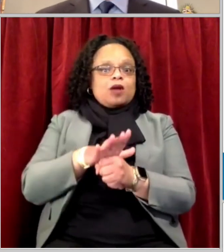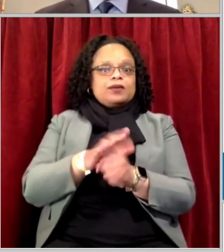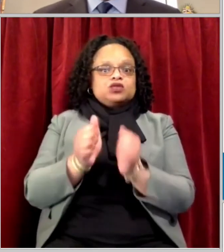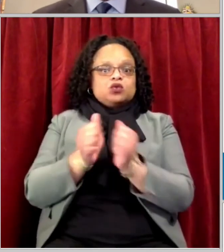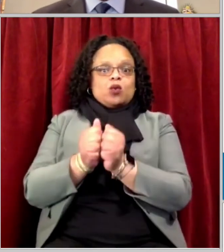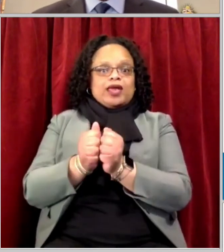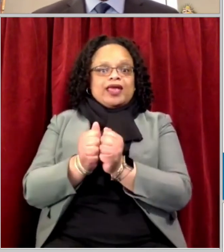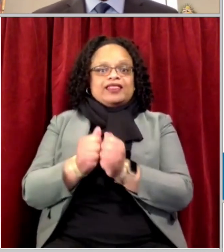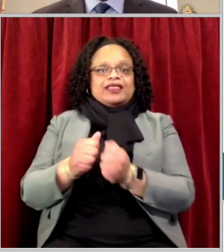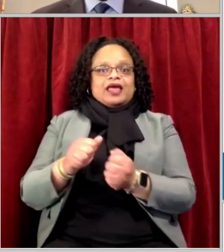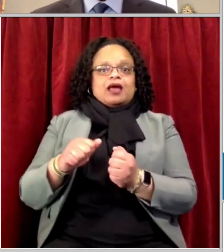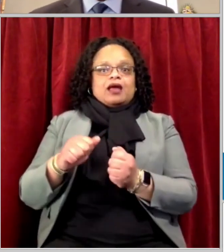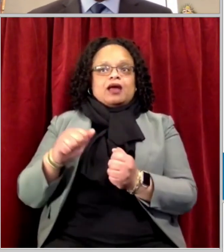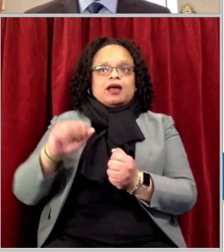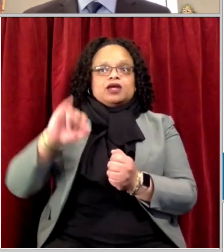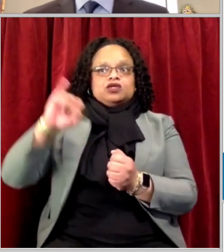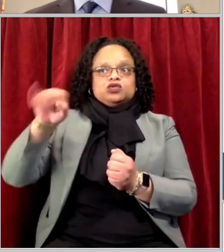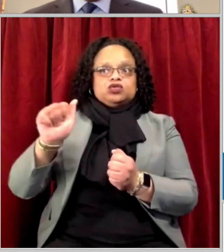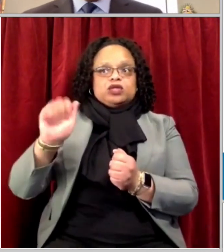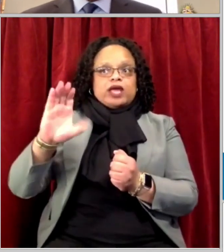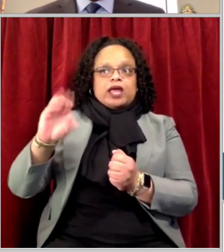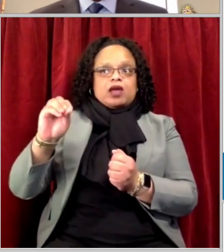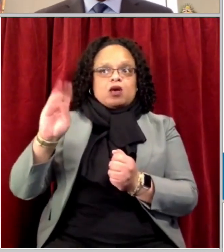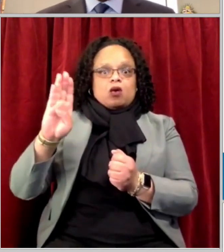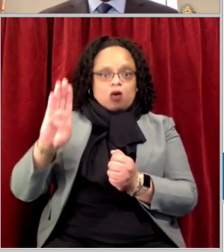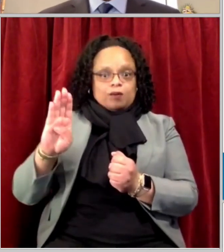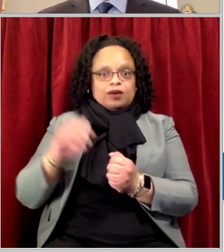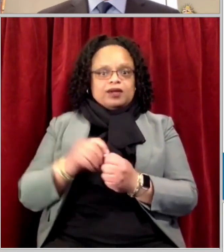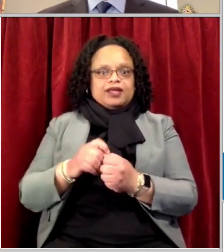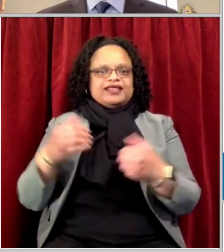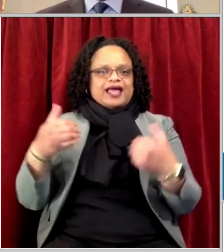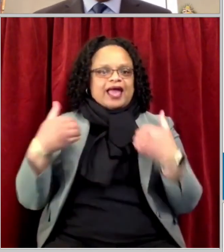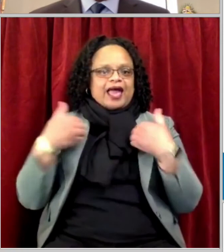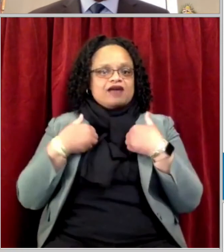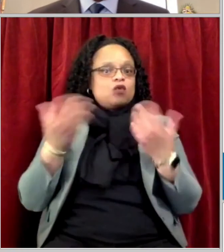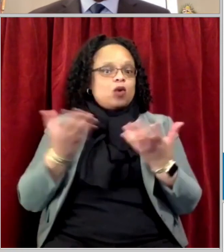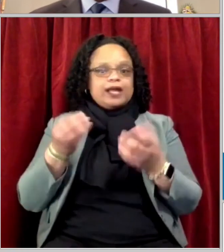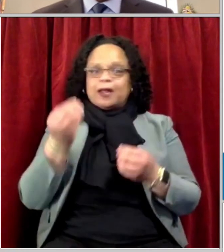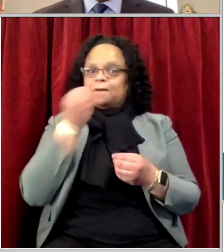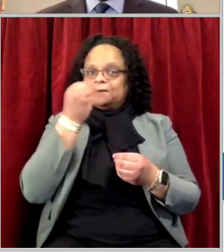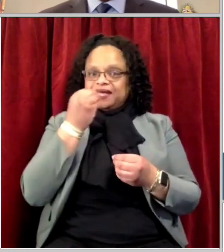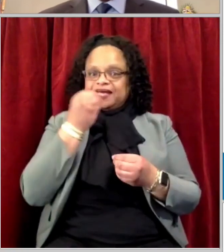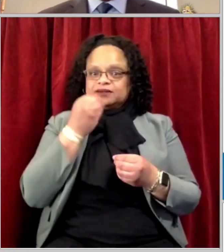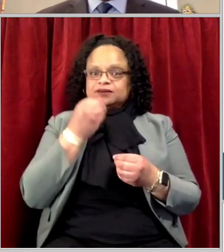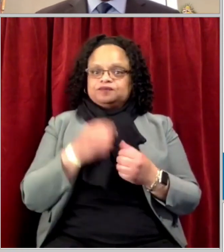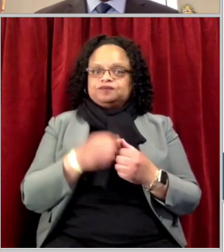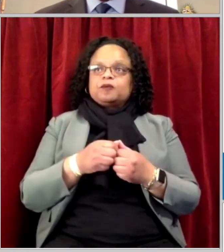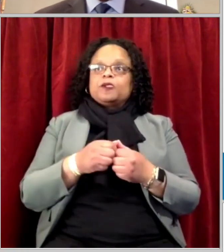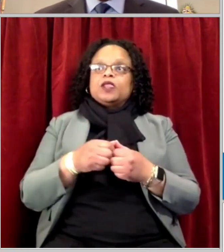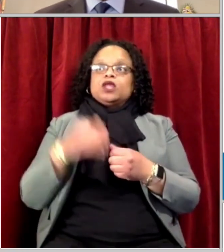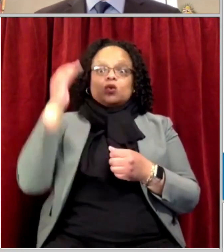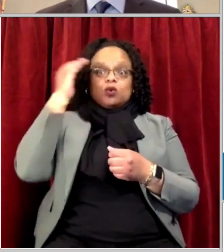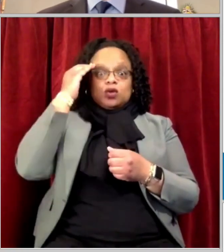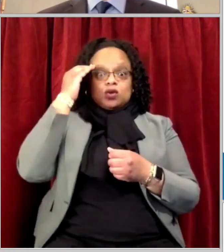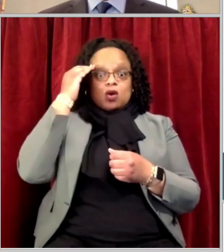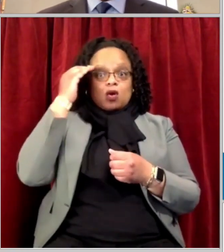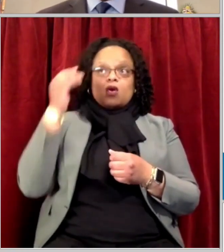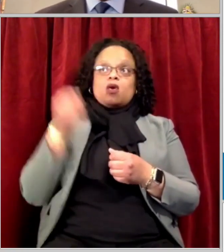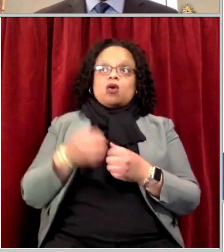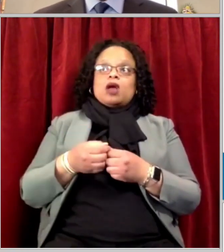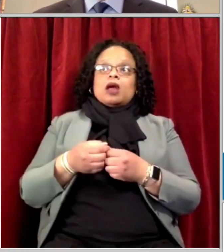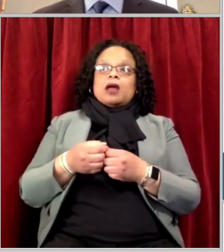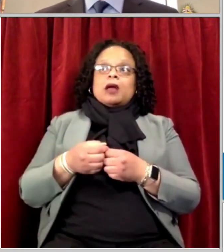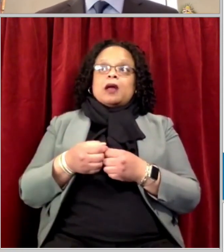had a meal. A third covenant is between God and his people, and noticed